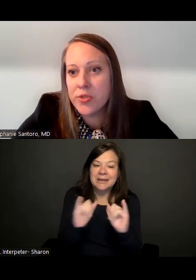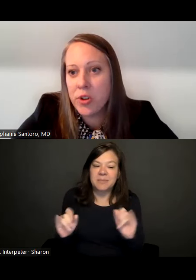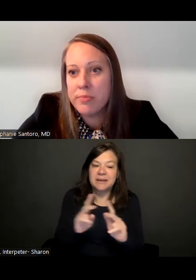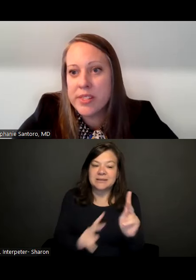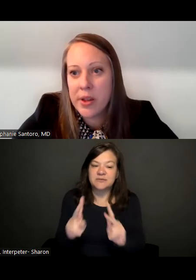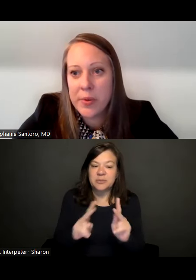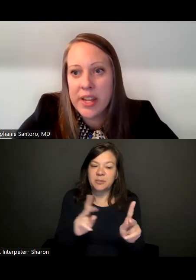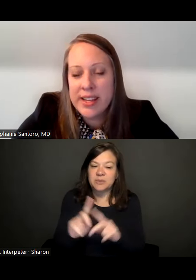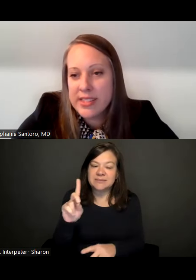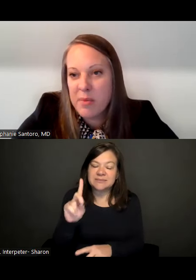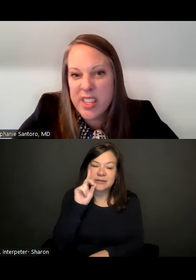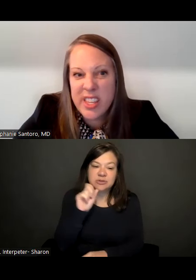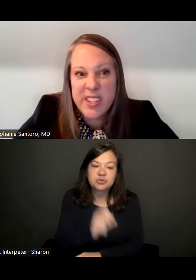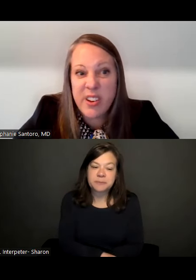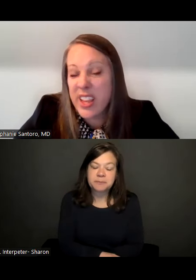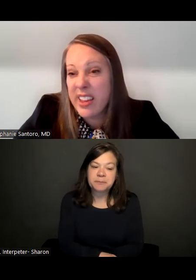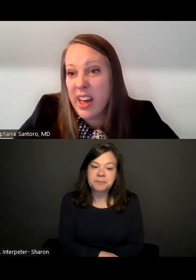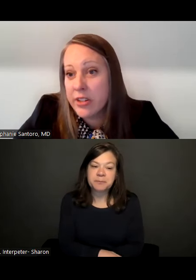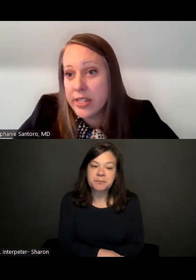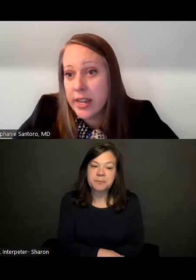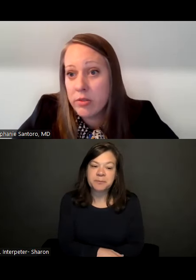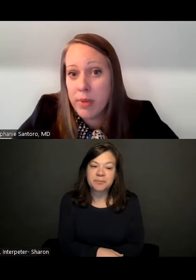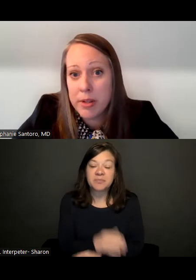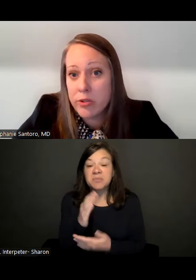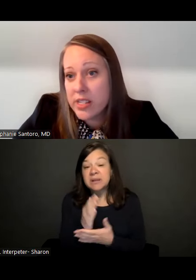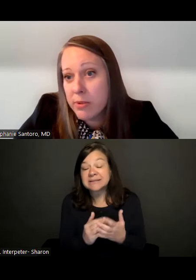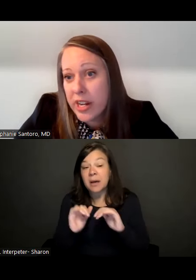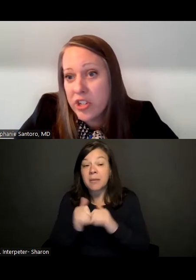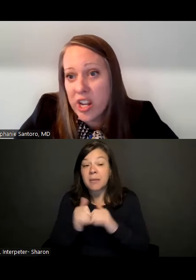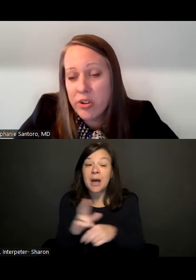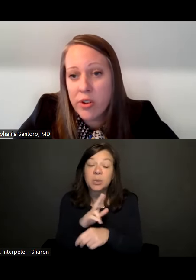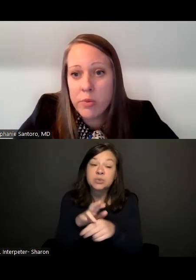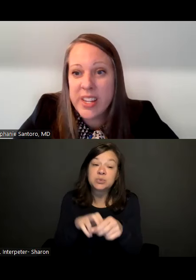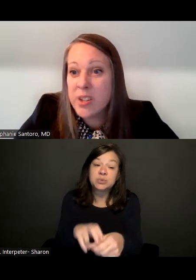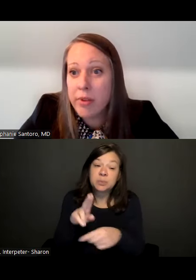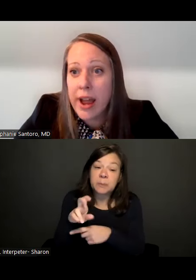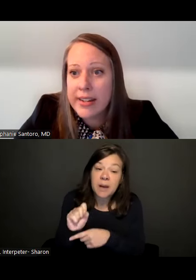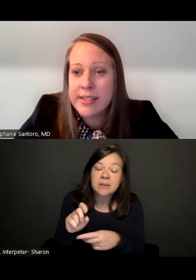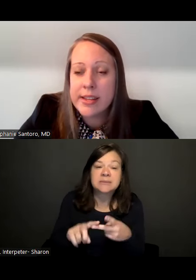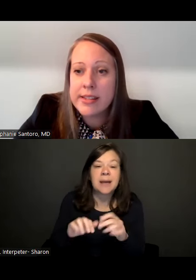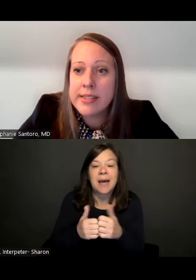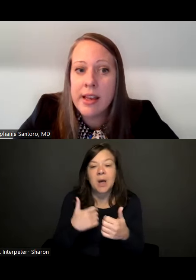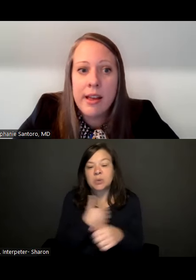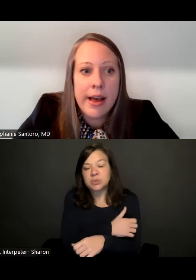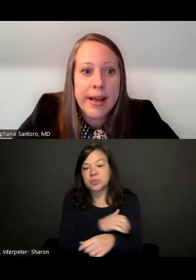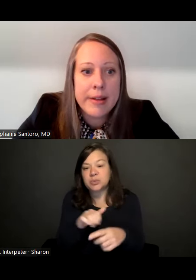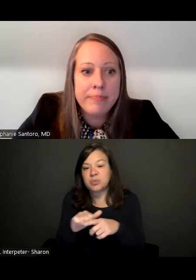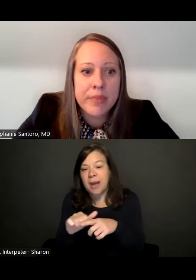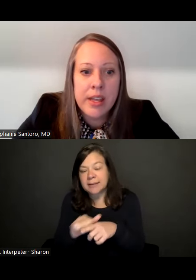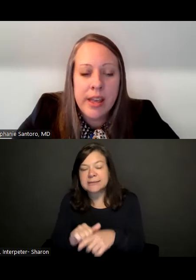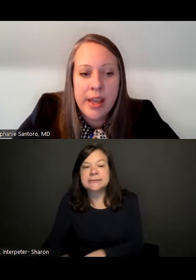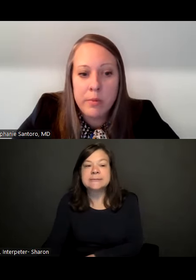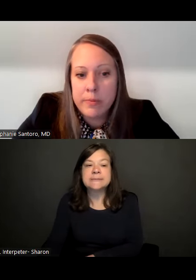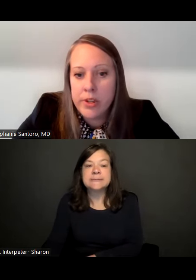Down syndrome. So some of the things are like how to take public transportation on your own, ways to practice this,